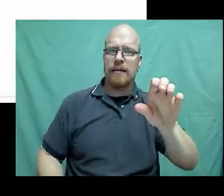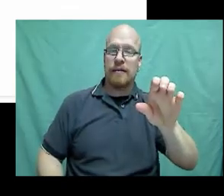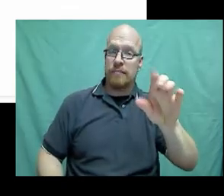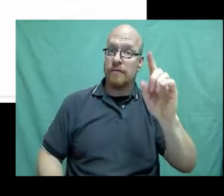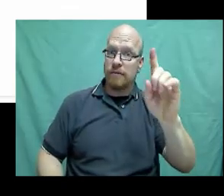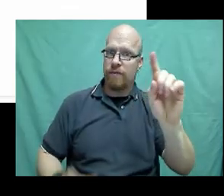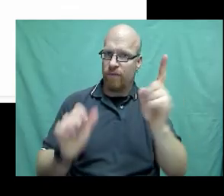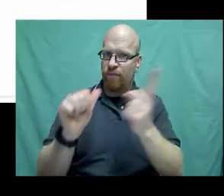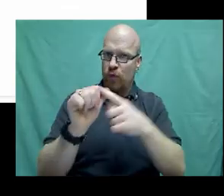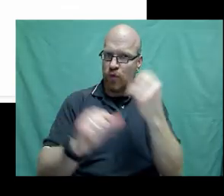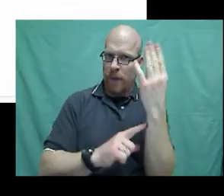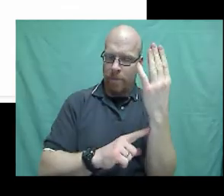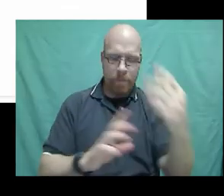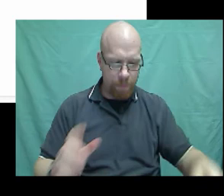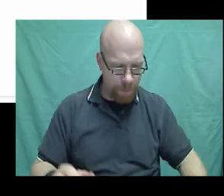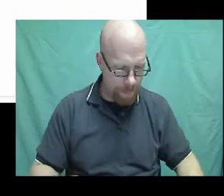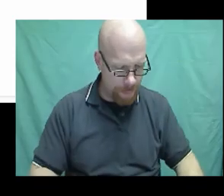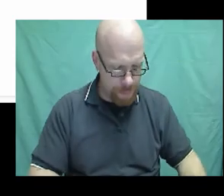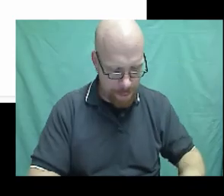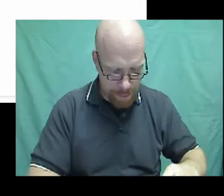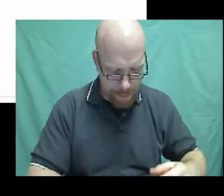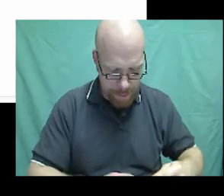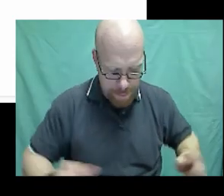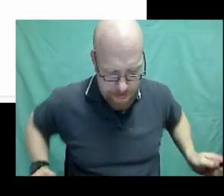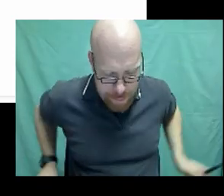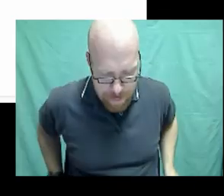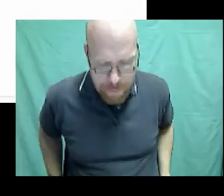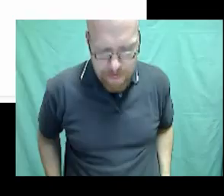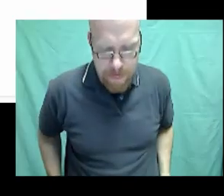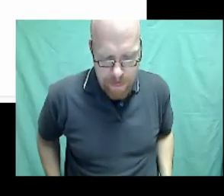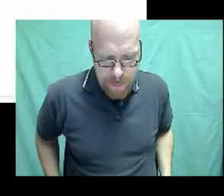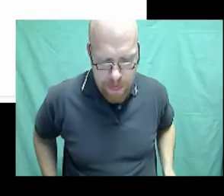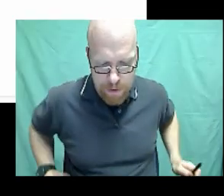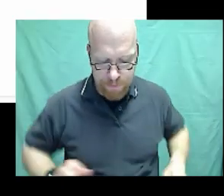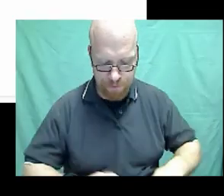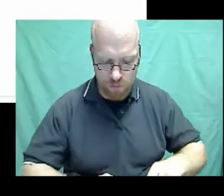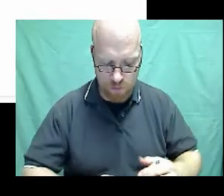We need to identify a, b, and c as our first task.